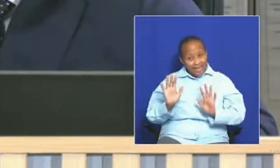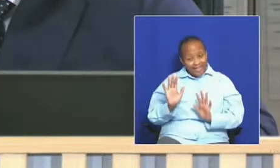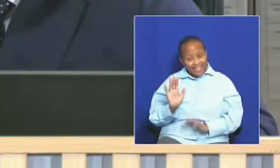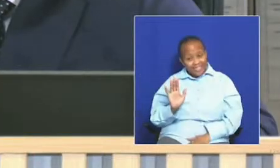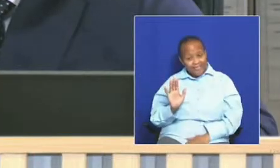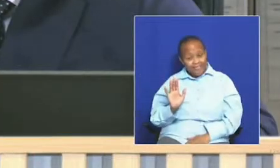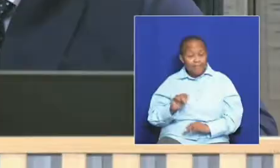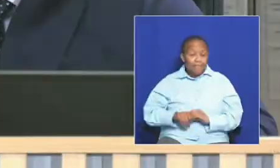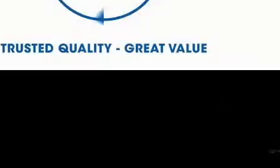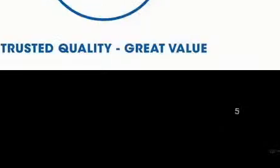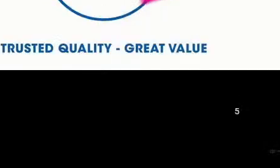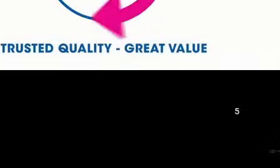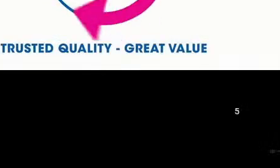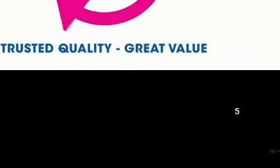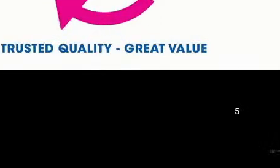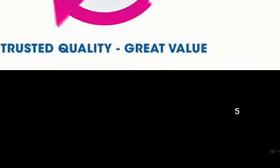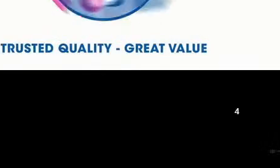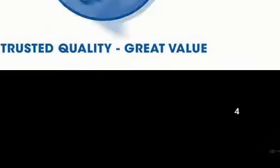arrangement you have told us about,